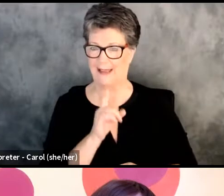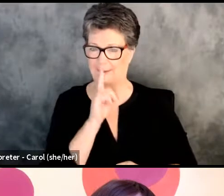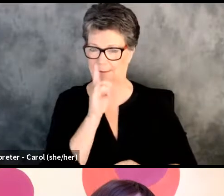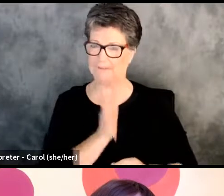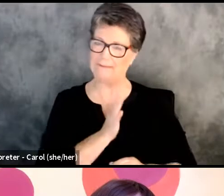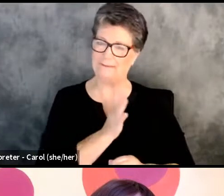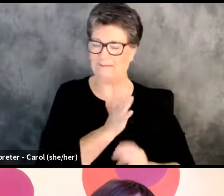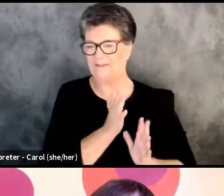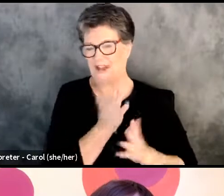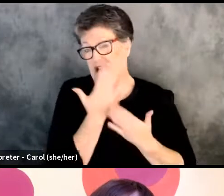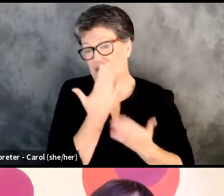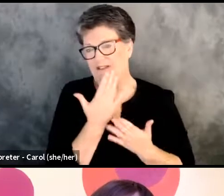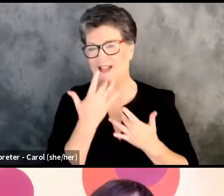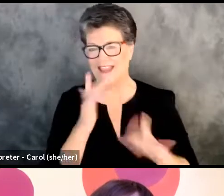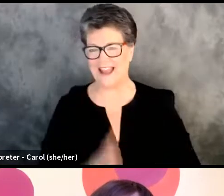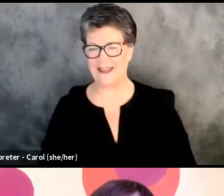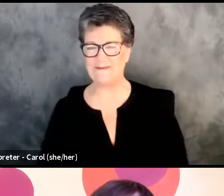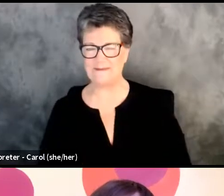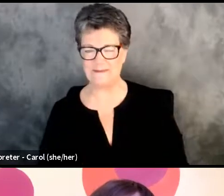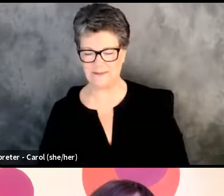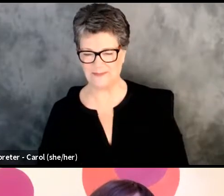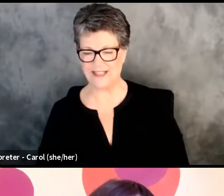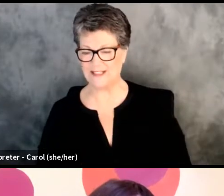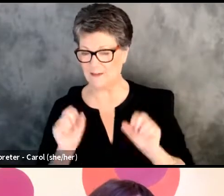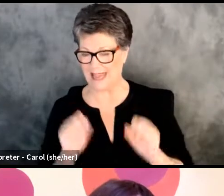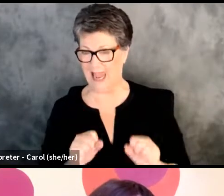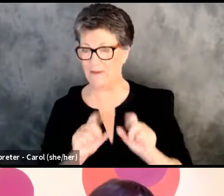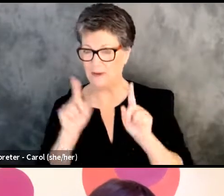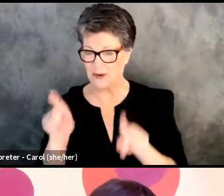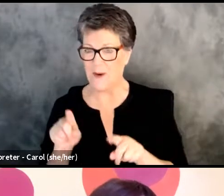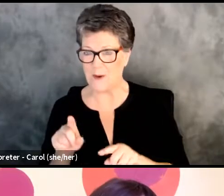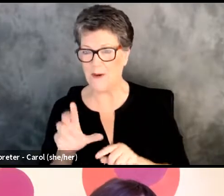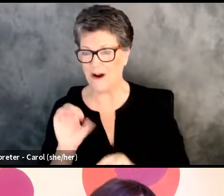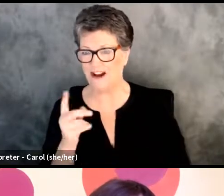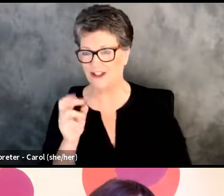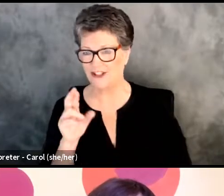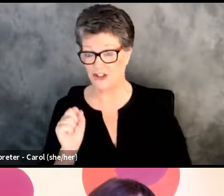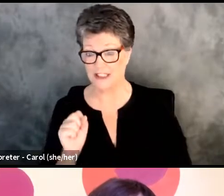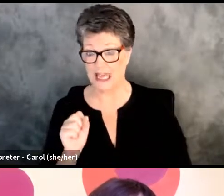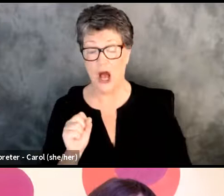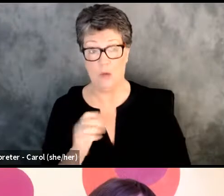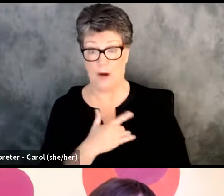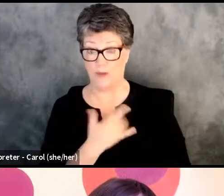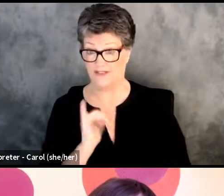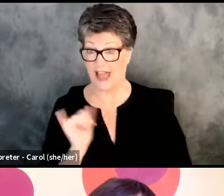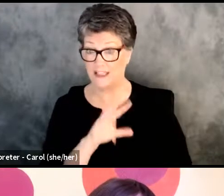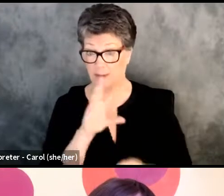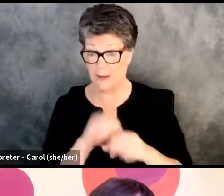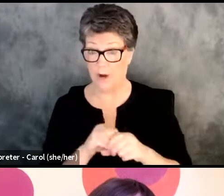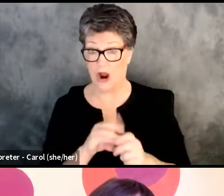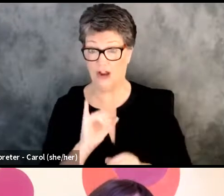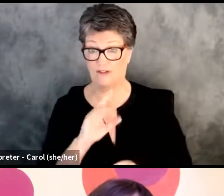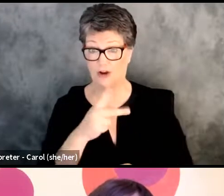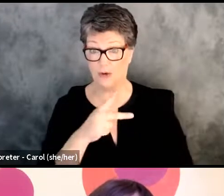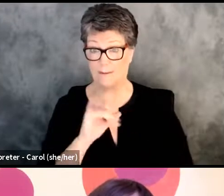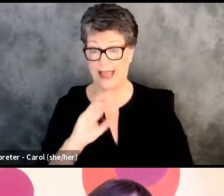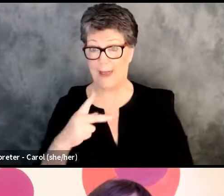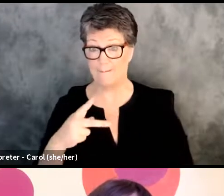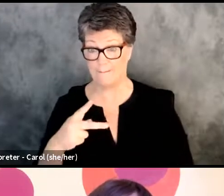grateful and very lucky to be able to be there. What was it like to be a part of Crip Camp, the